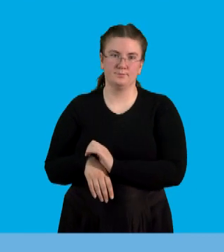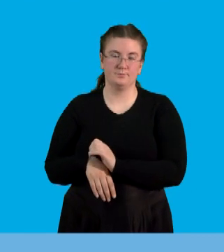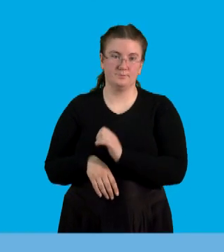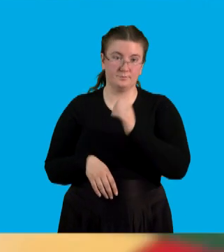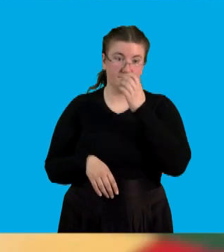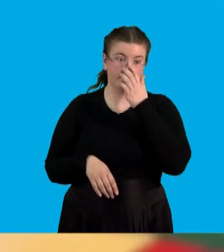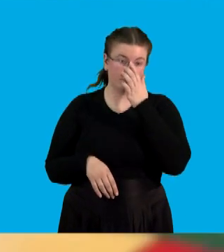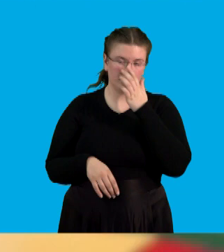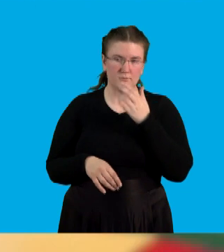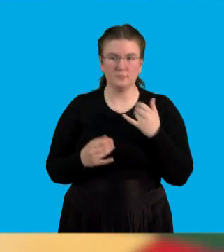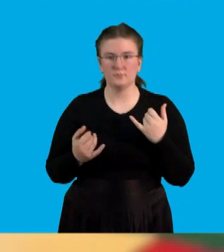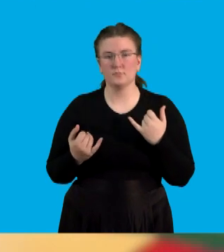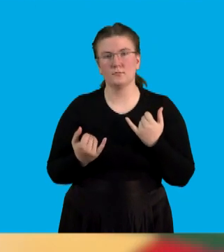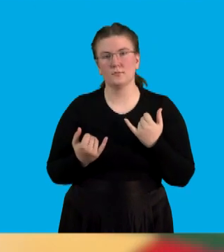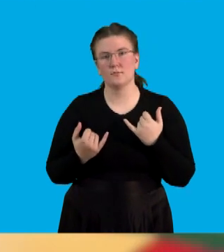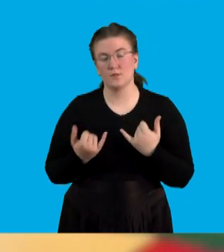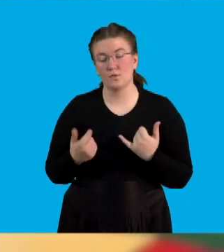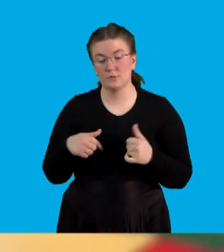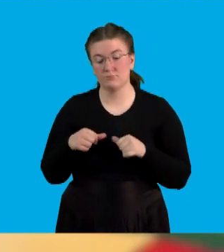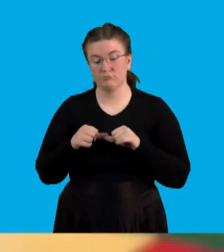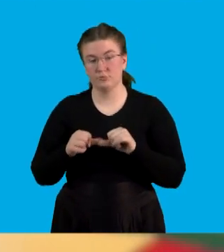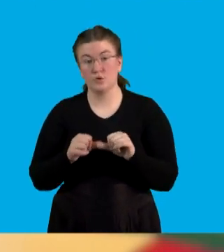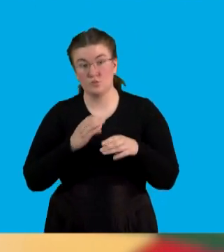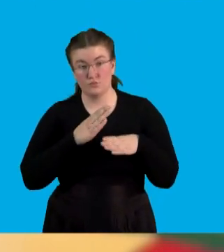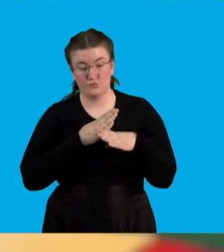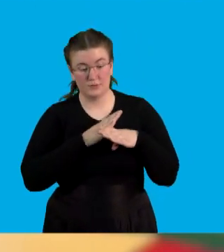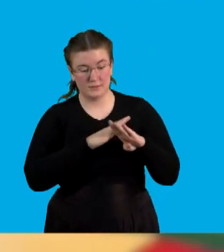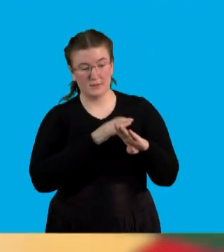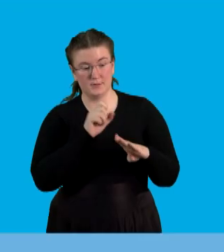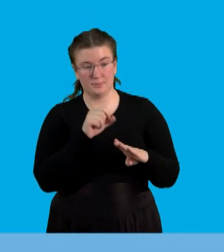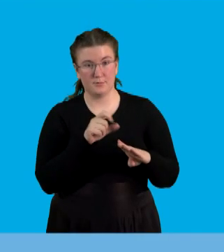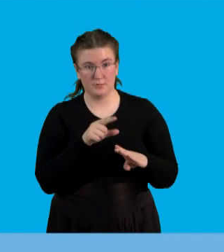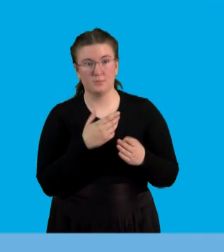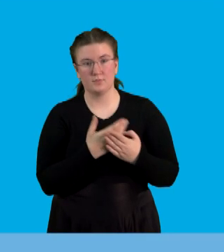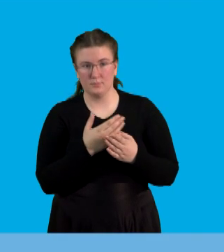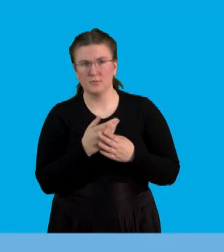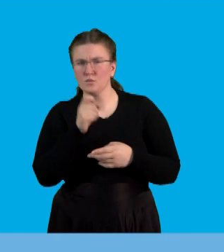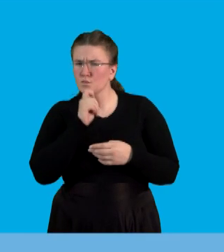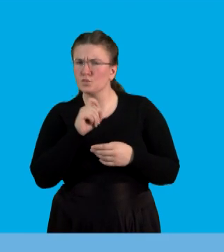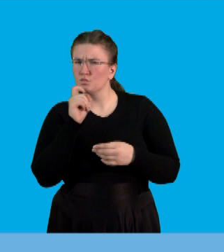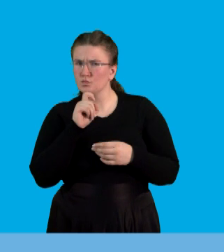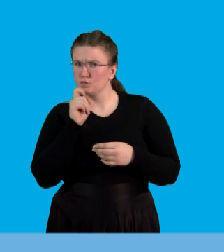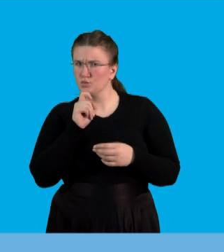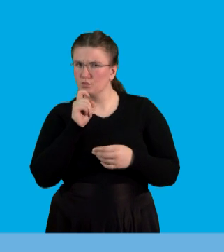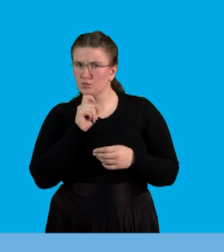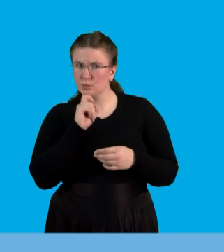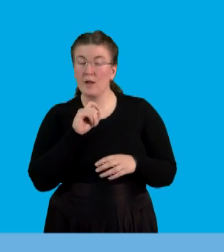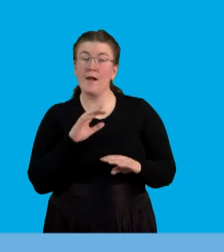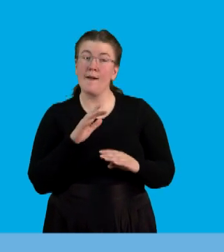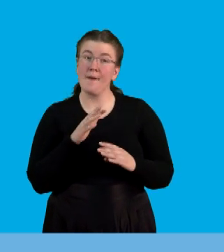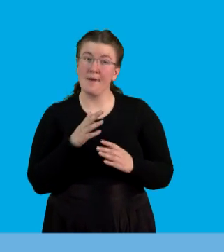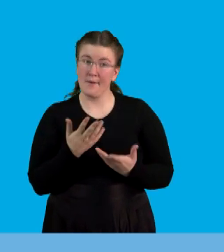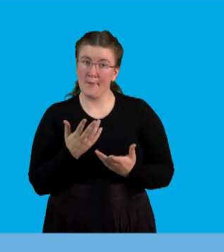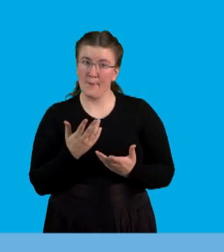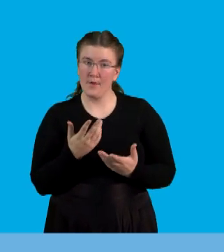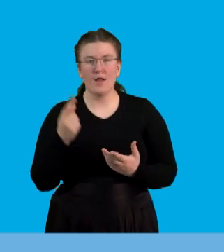that they have. So in continuing now with the resistors, we are then saying now, these resistors, they can be extremely useful. How can they